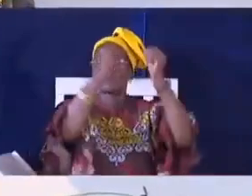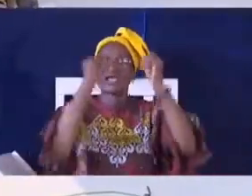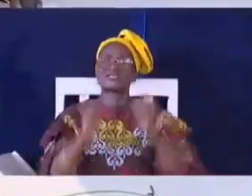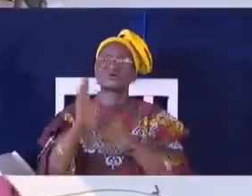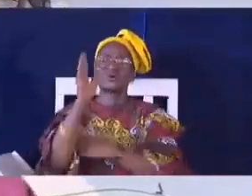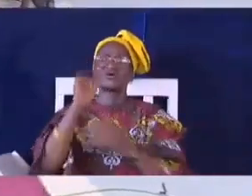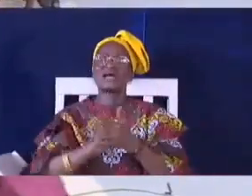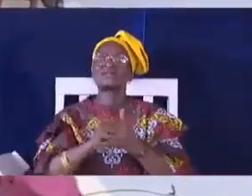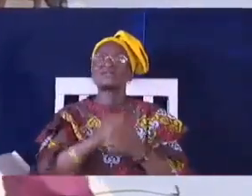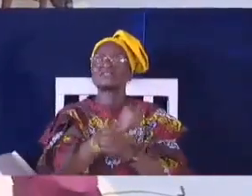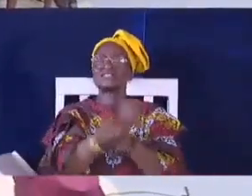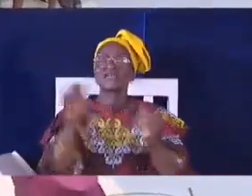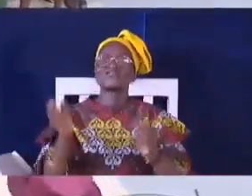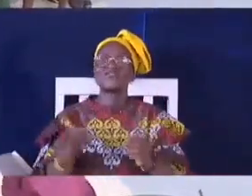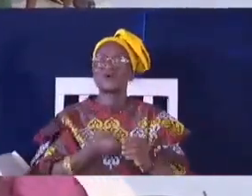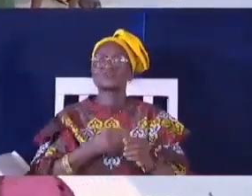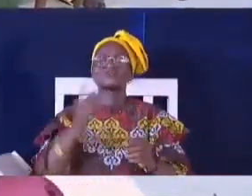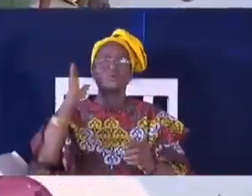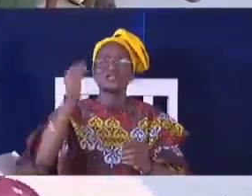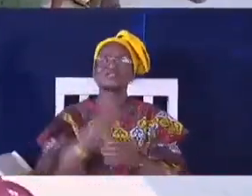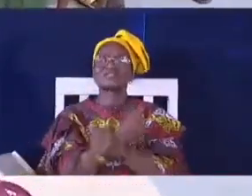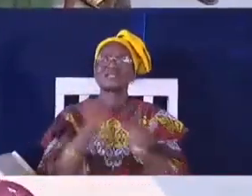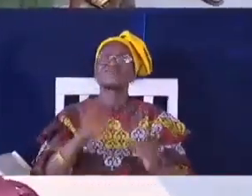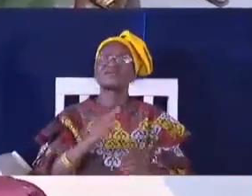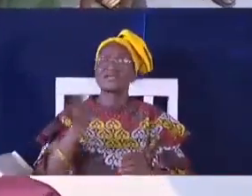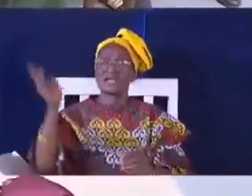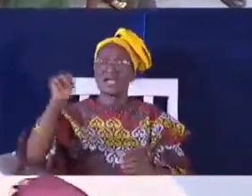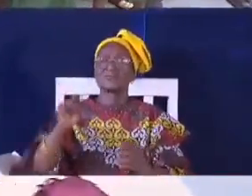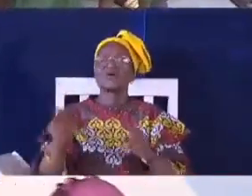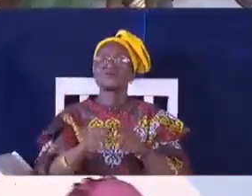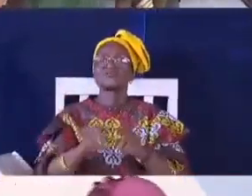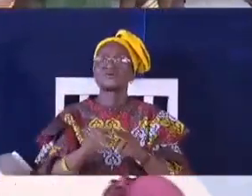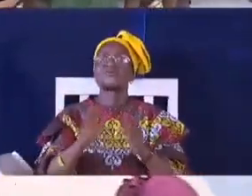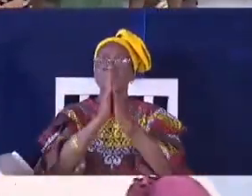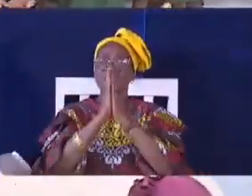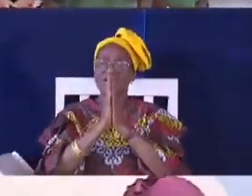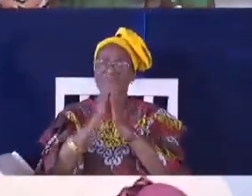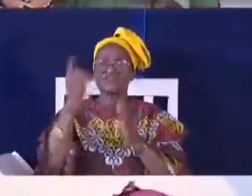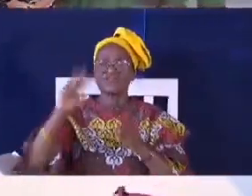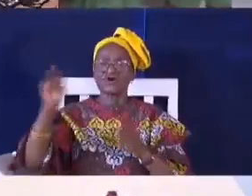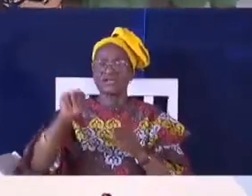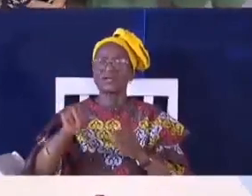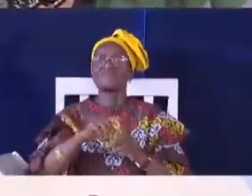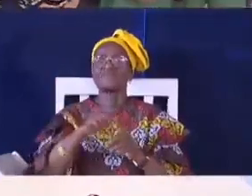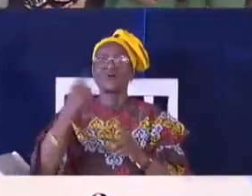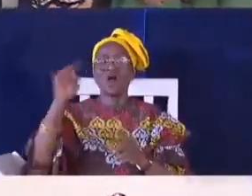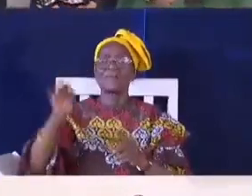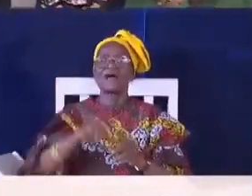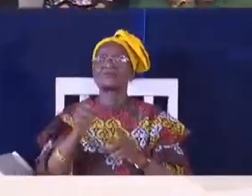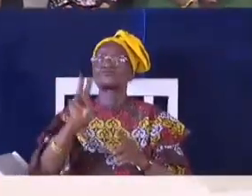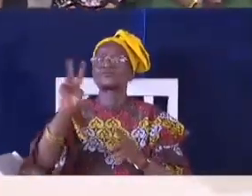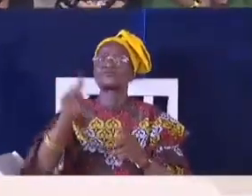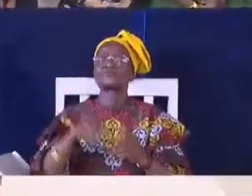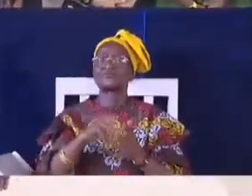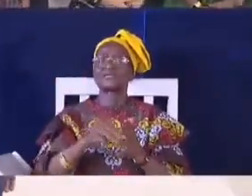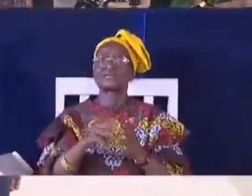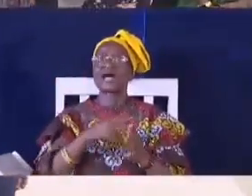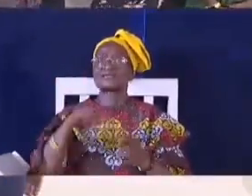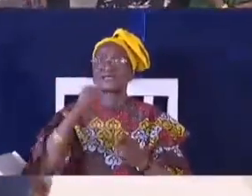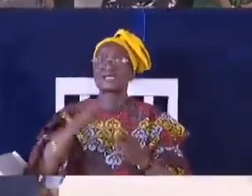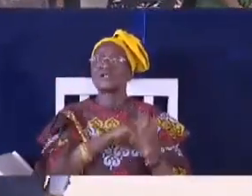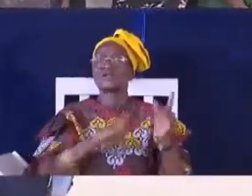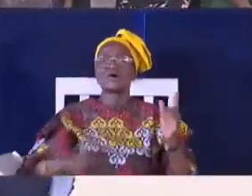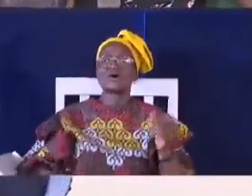will save their souls also. Let's pray for them. Let's intercede for them for about 2 minutes and say, Lord, please have